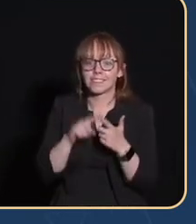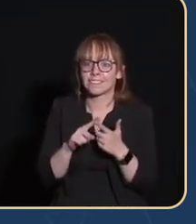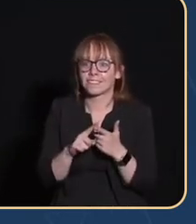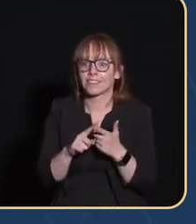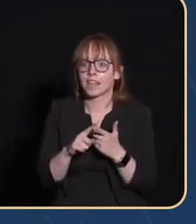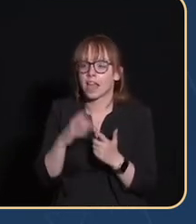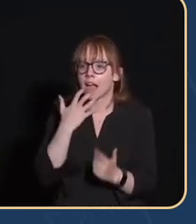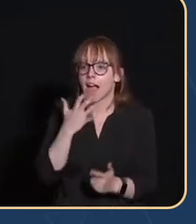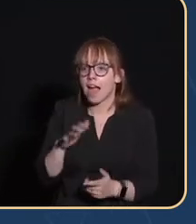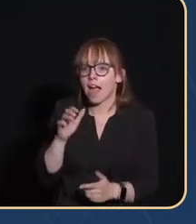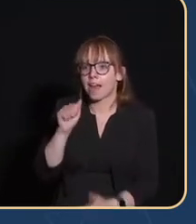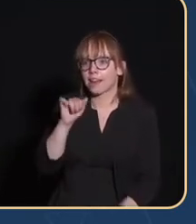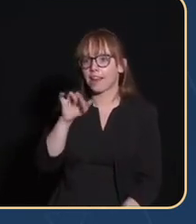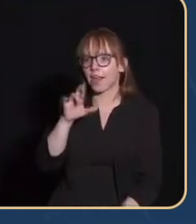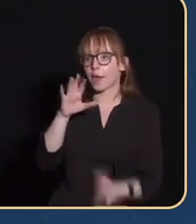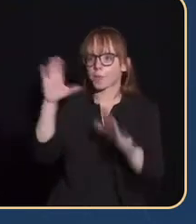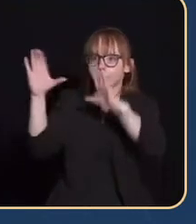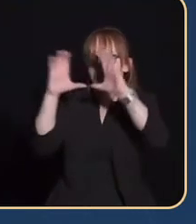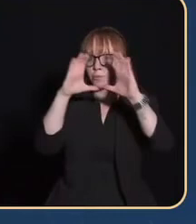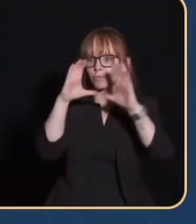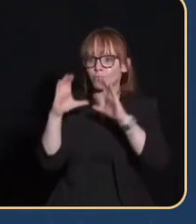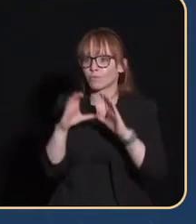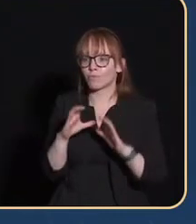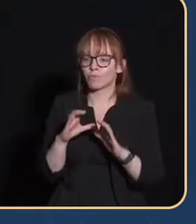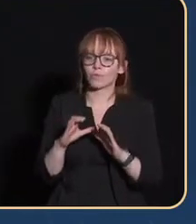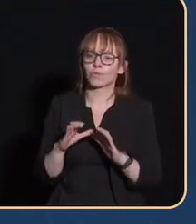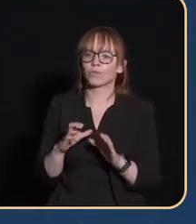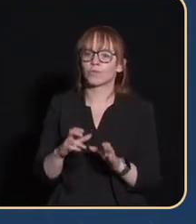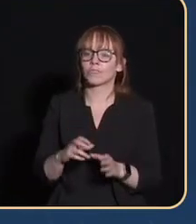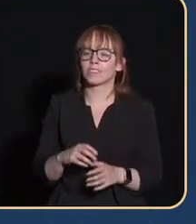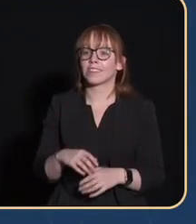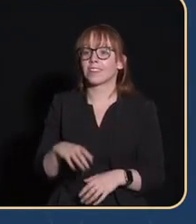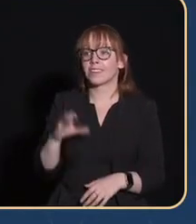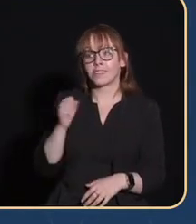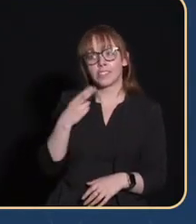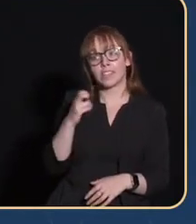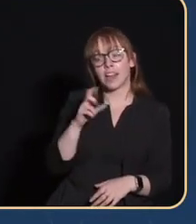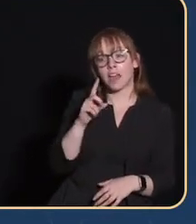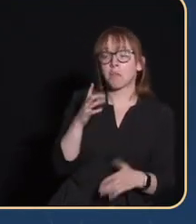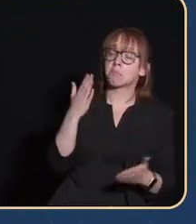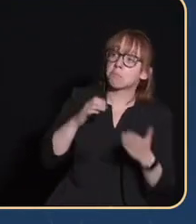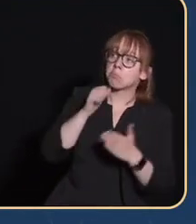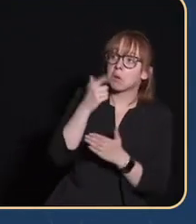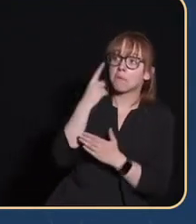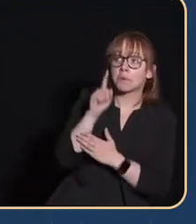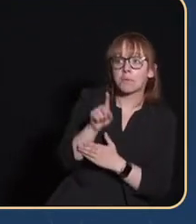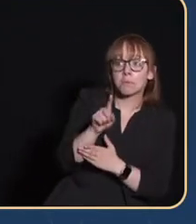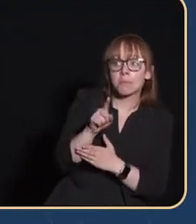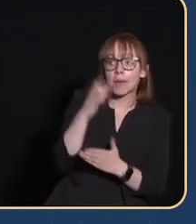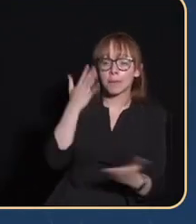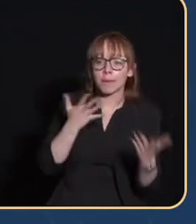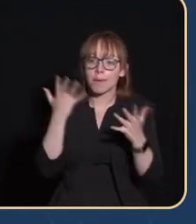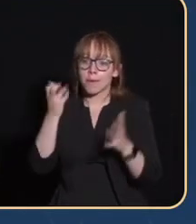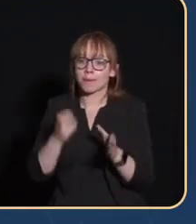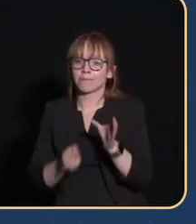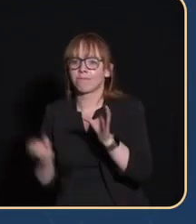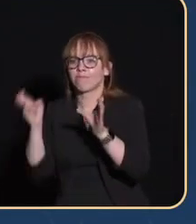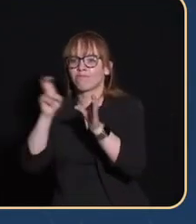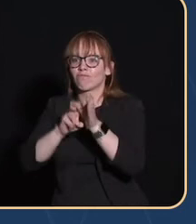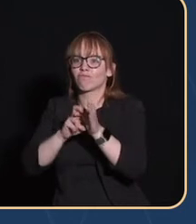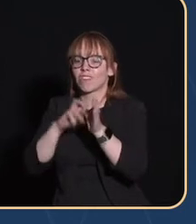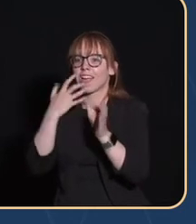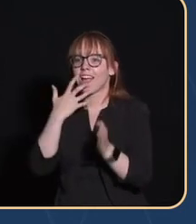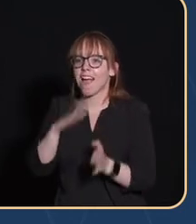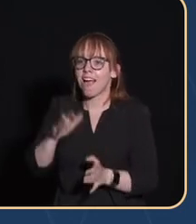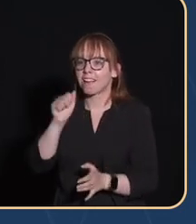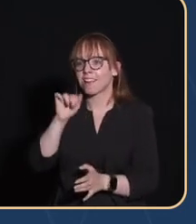air balloon ride. Yes, so if the shed is not for you, maybe you'd like to get in a hot air balloon and fly